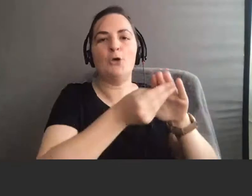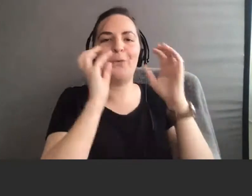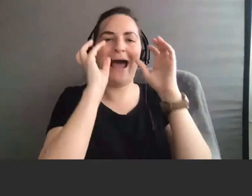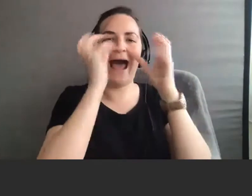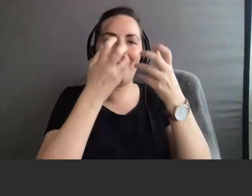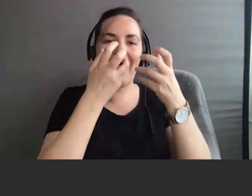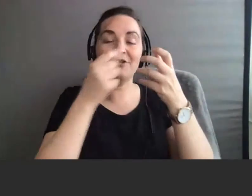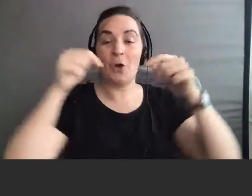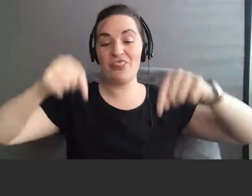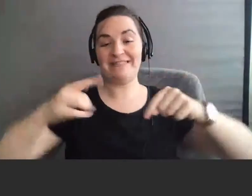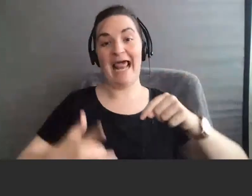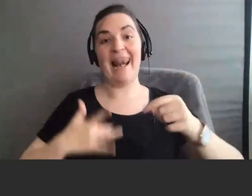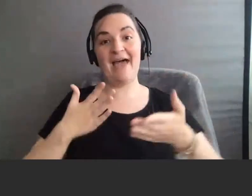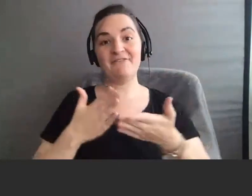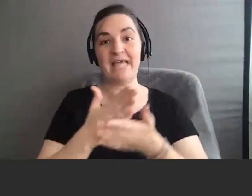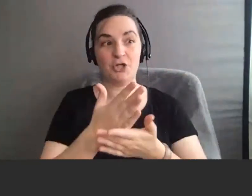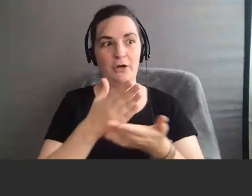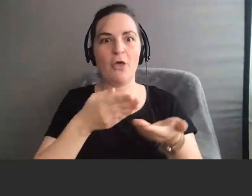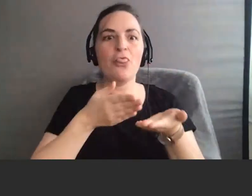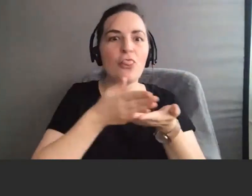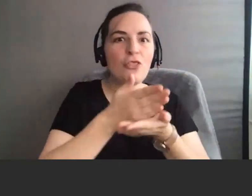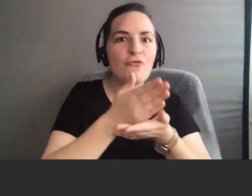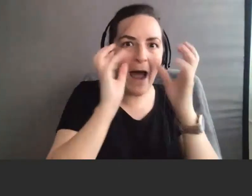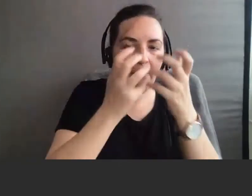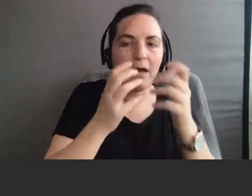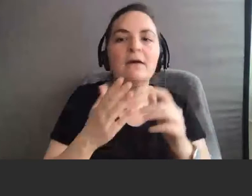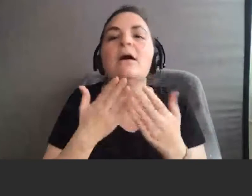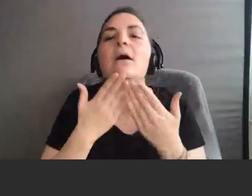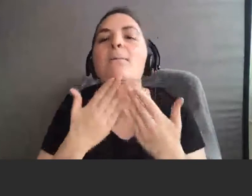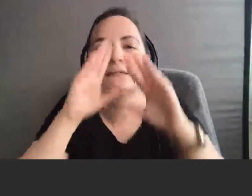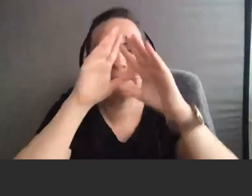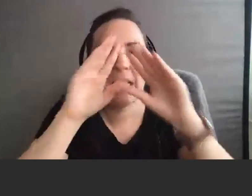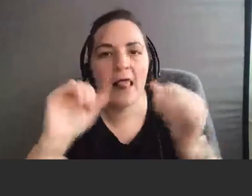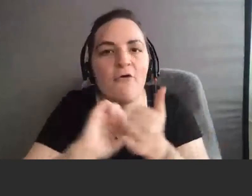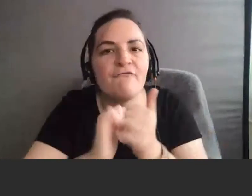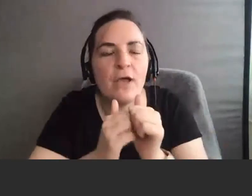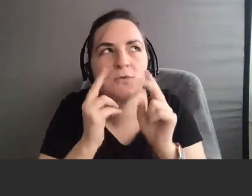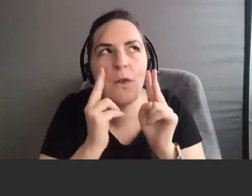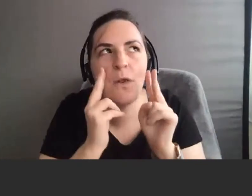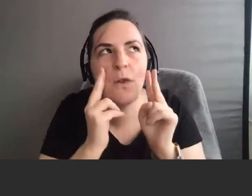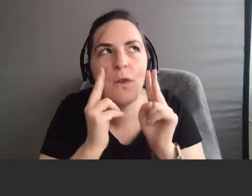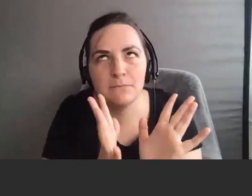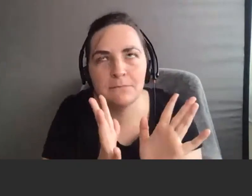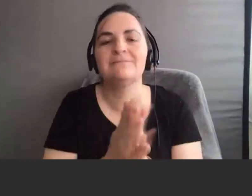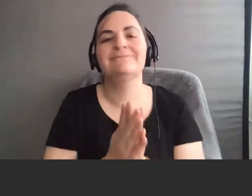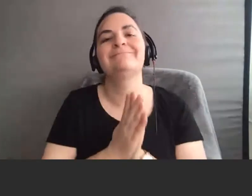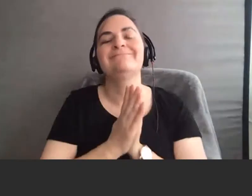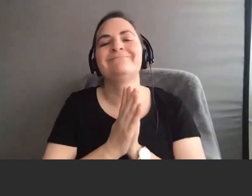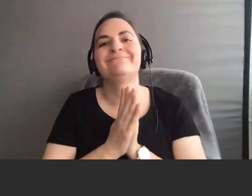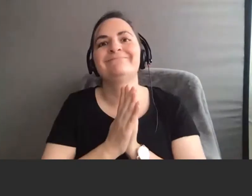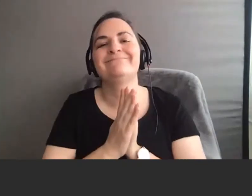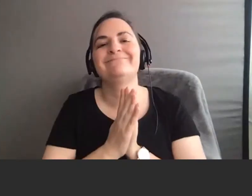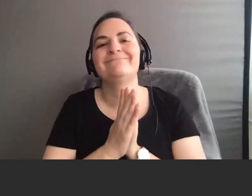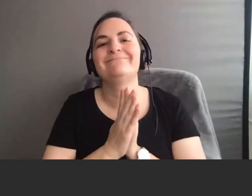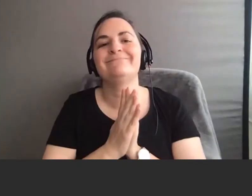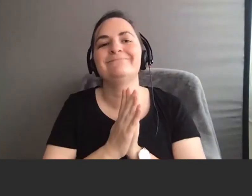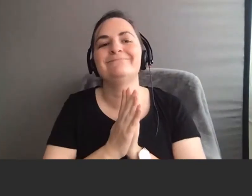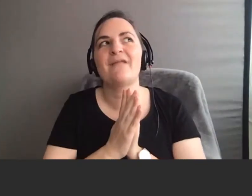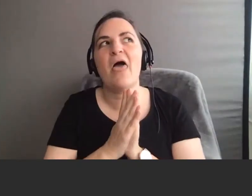recording of this live session on Aula. Tell your friends about it so they come and have a look at it as well. And